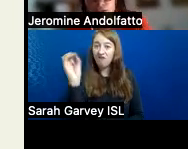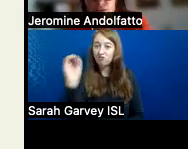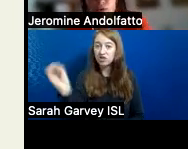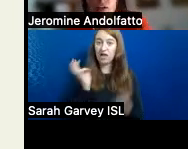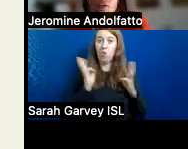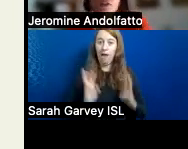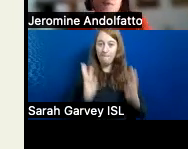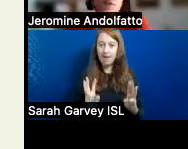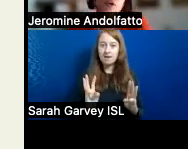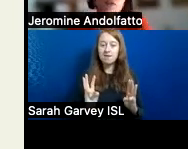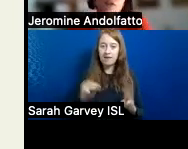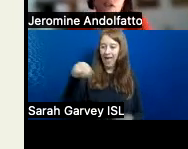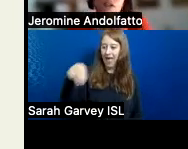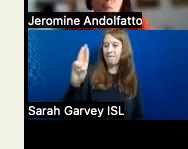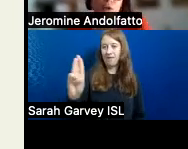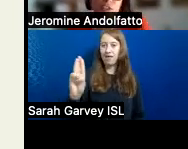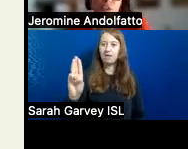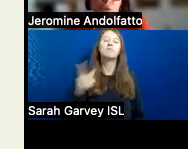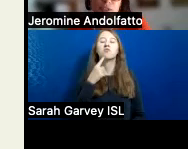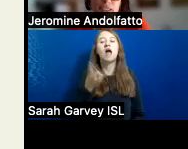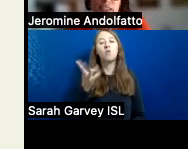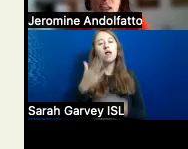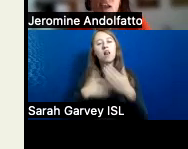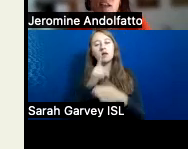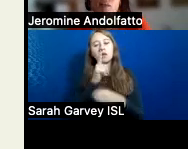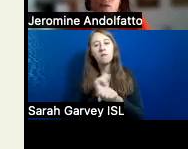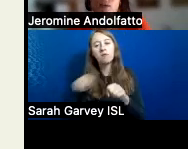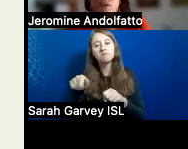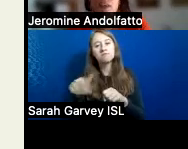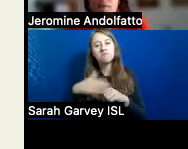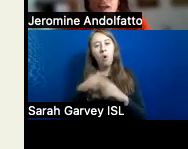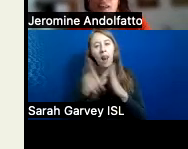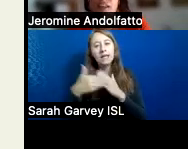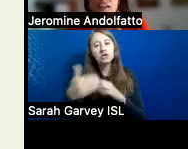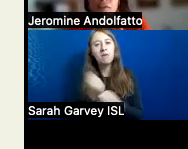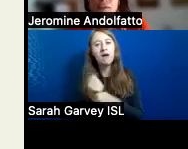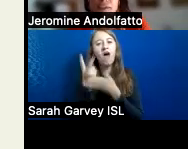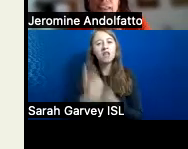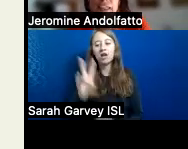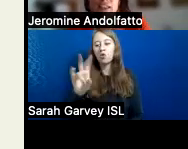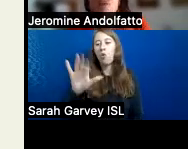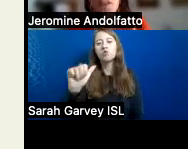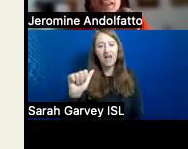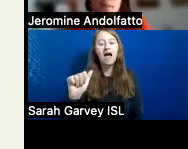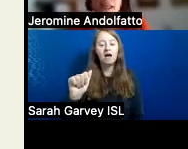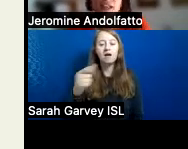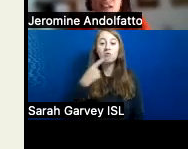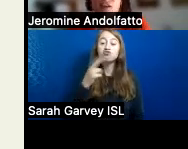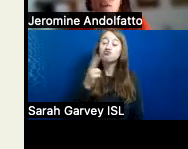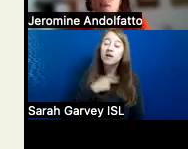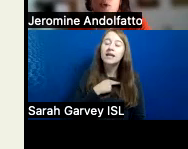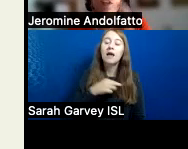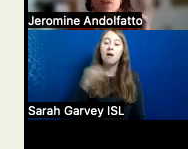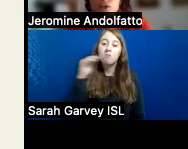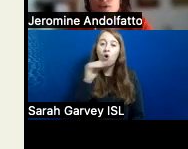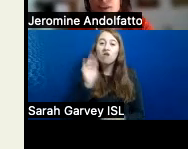country later on and focus a bit more on voluntary party quotas. It's important to keep in mind that this kind of success really depends on